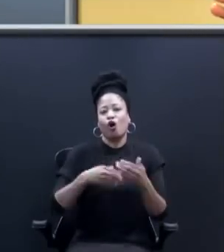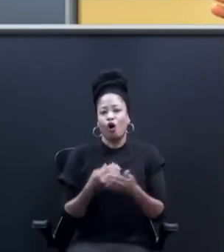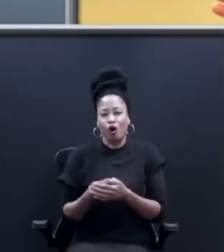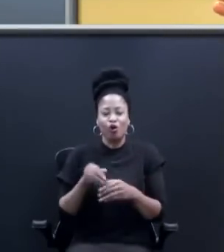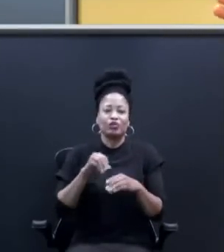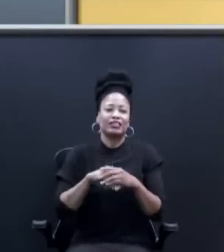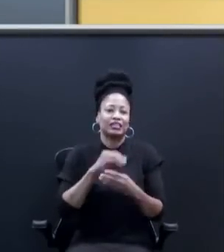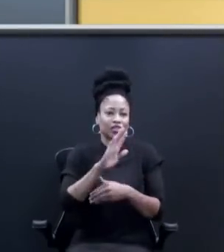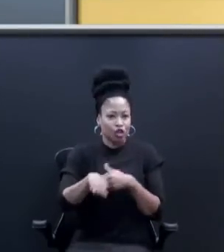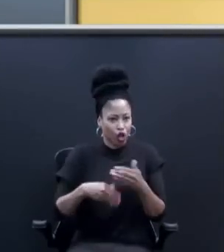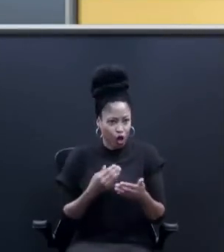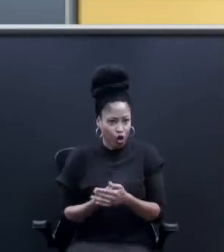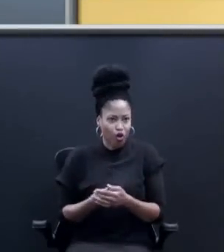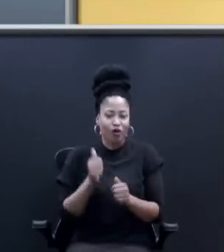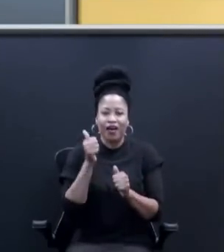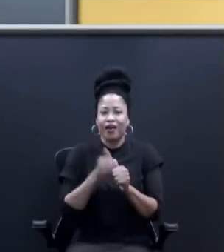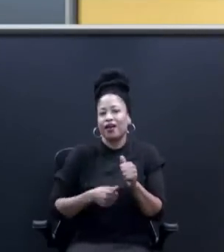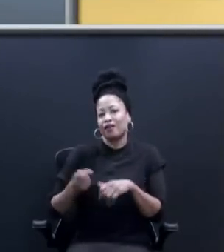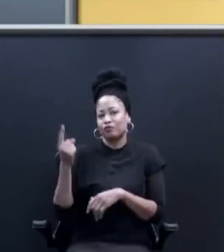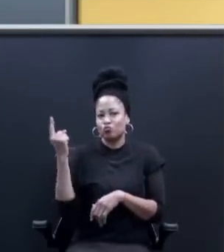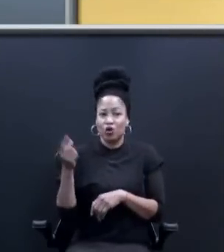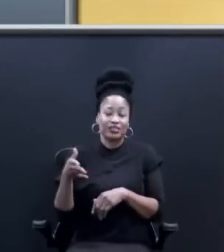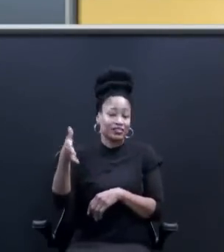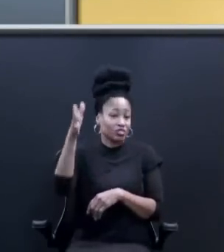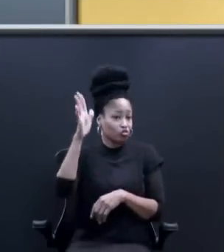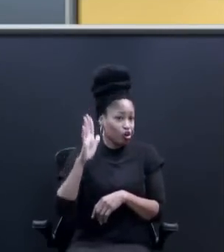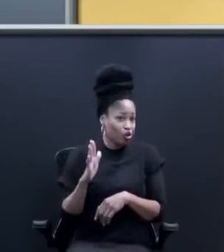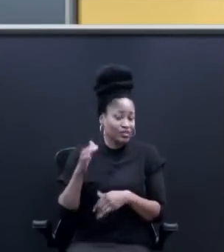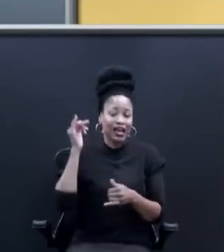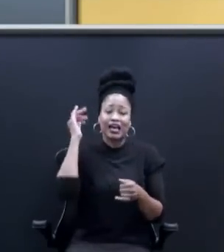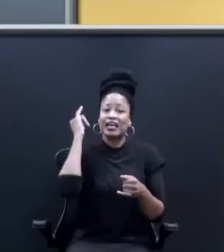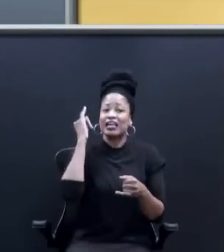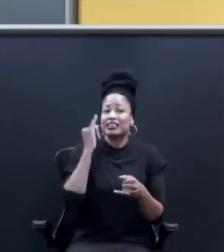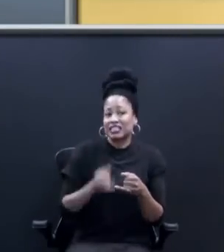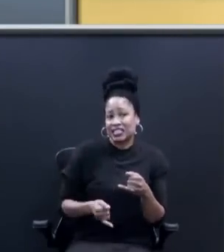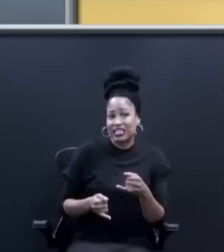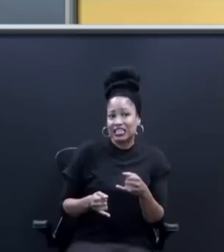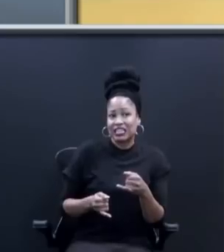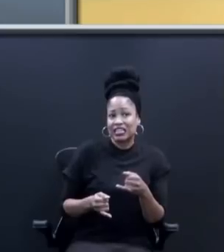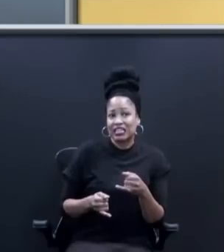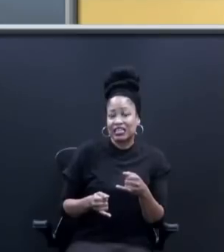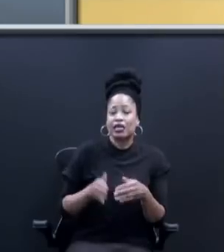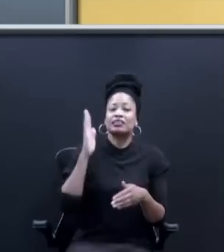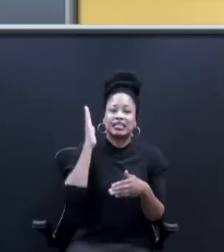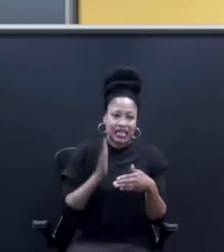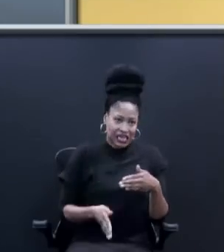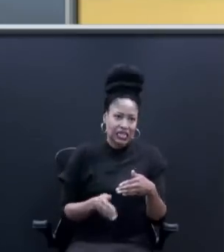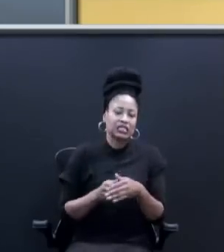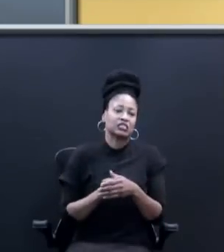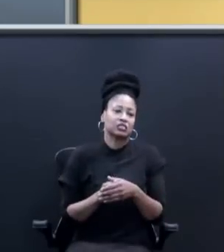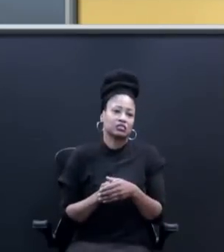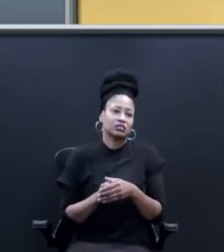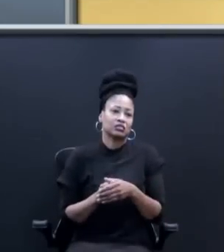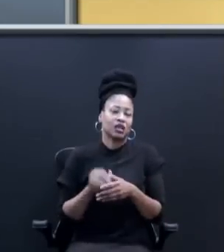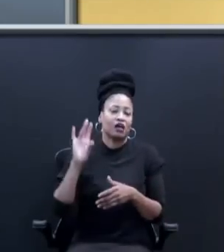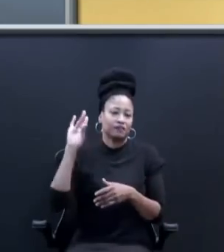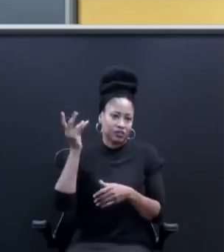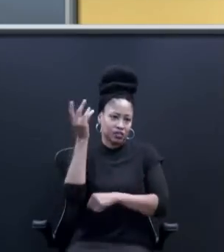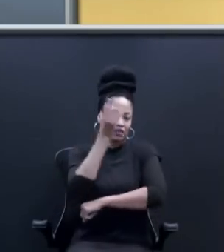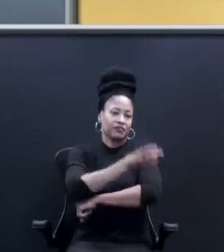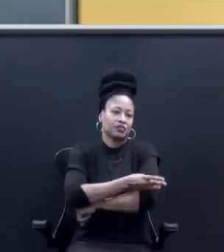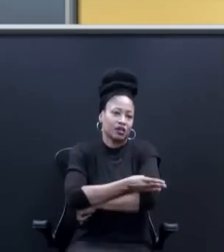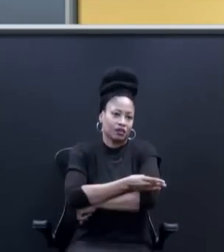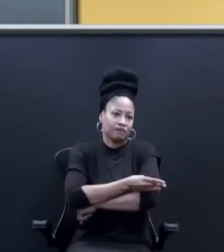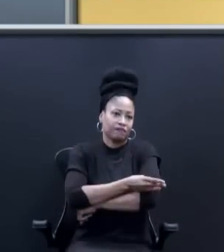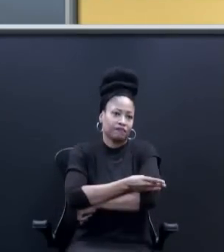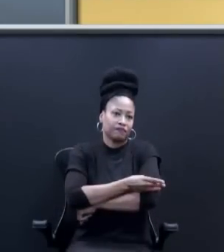time. At the end of the seventh day is past. That's why Jesus said he wasn't going to have the Passover until he do it again in